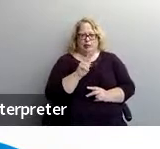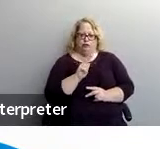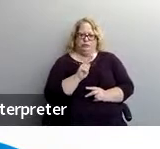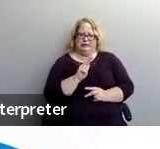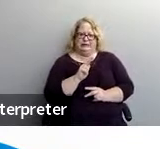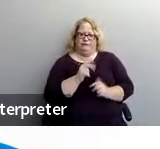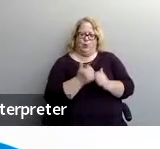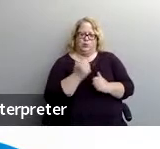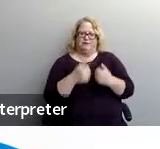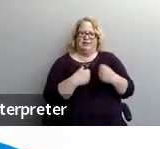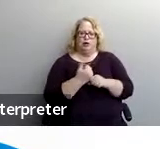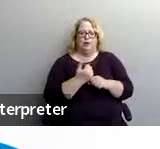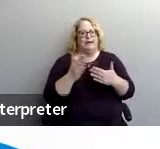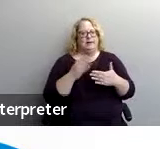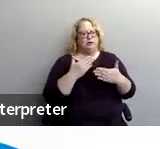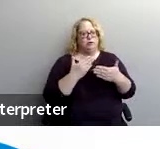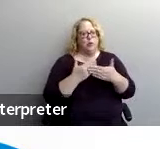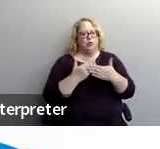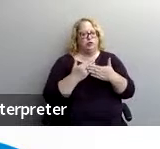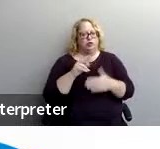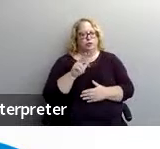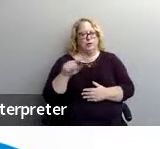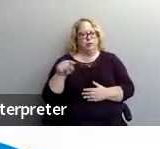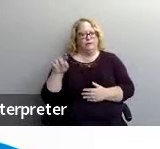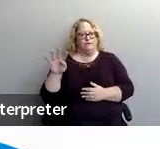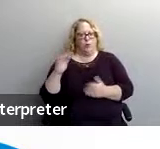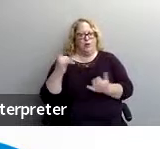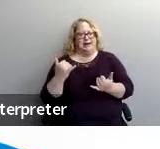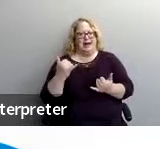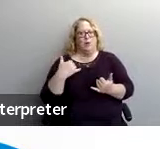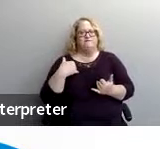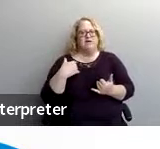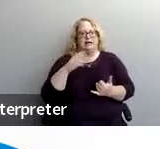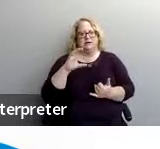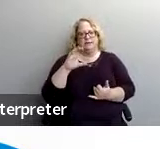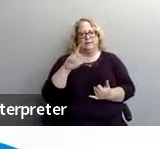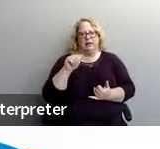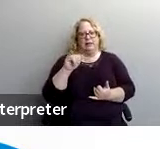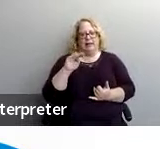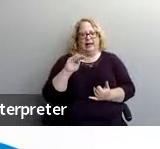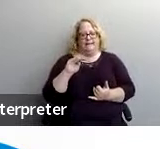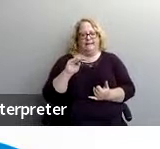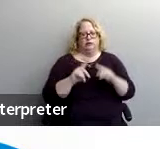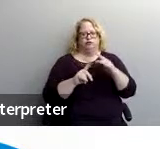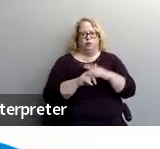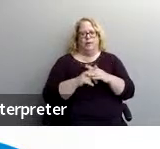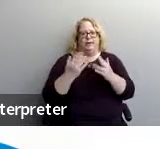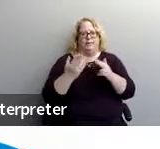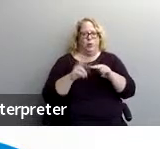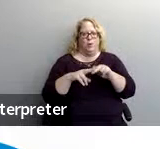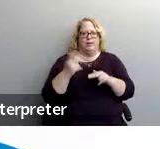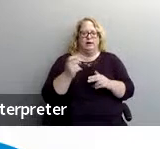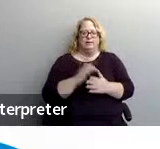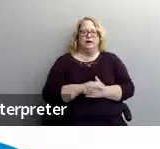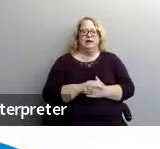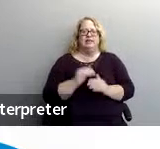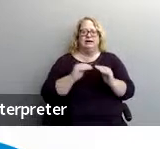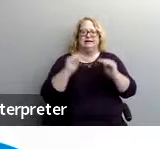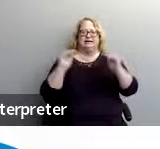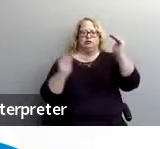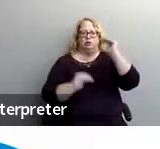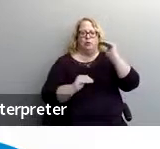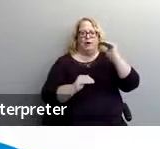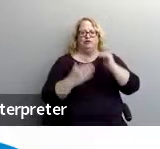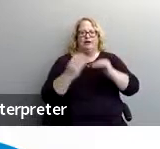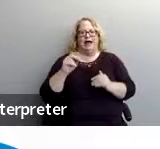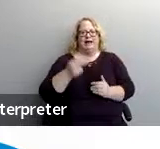most part of the year. It may be closer to that 3 to 4 now. We've had some claims come in that might make that go up a little bit. And then disproportionality